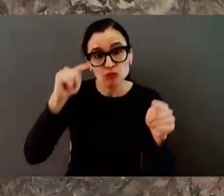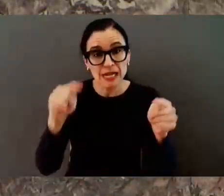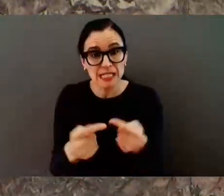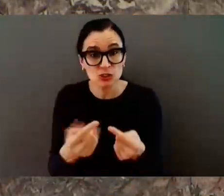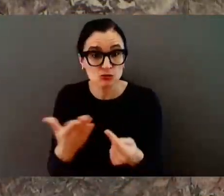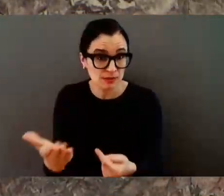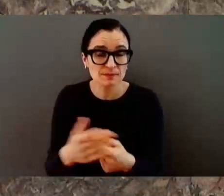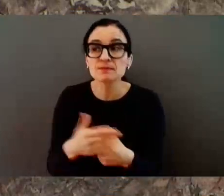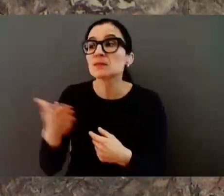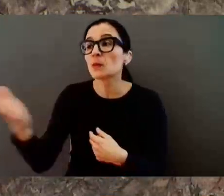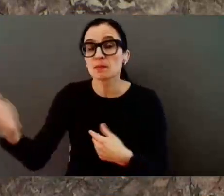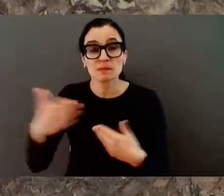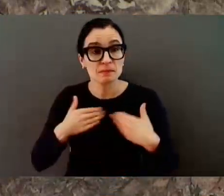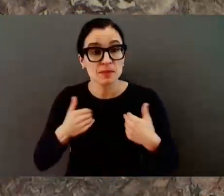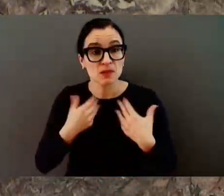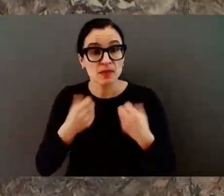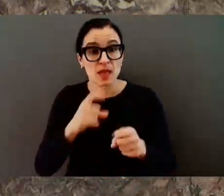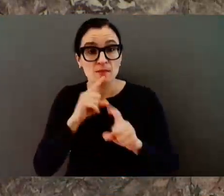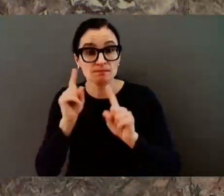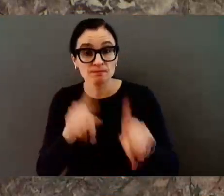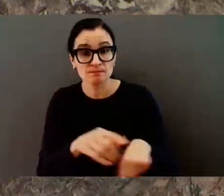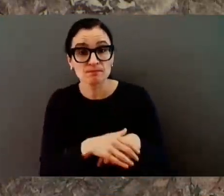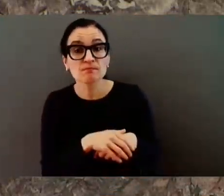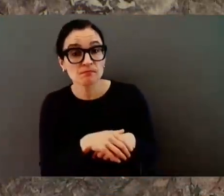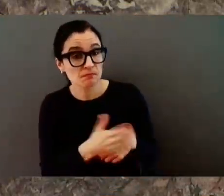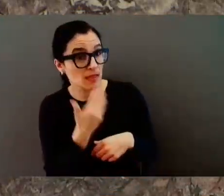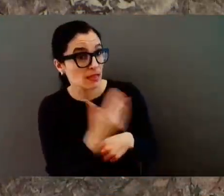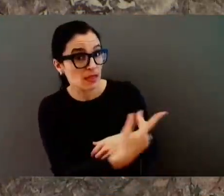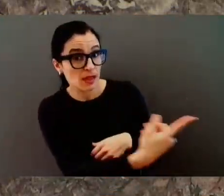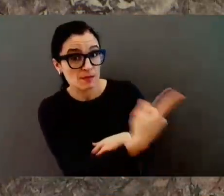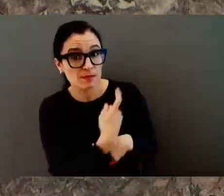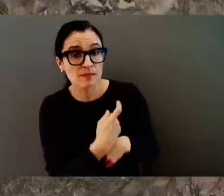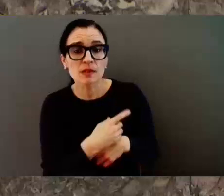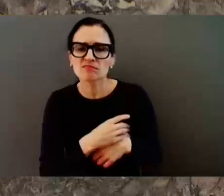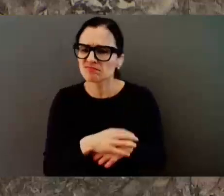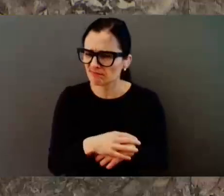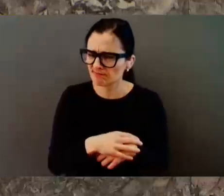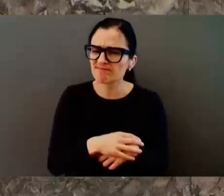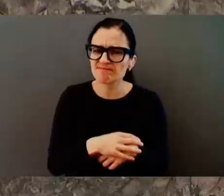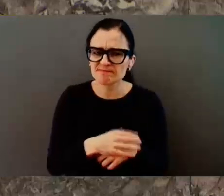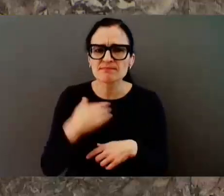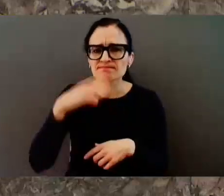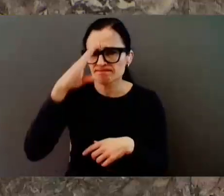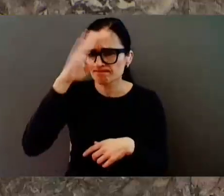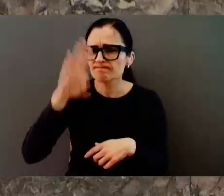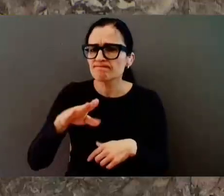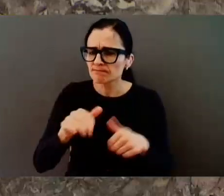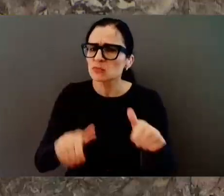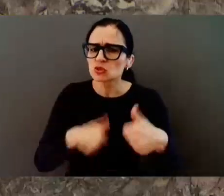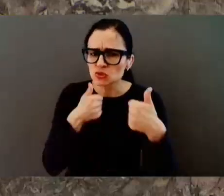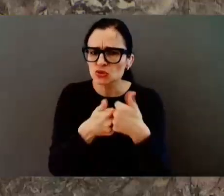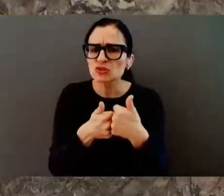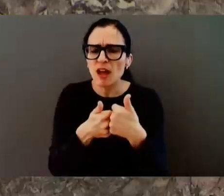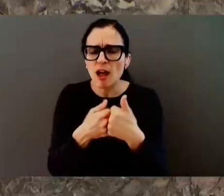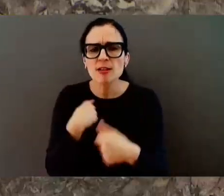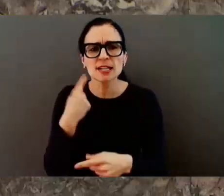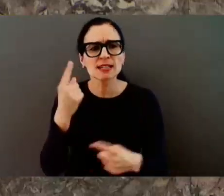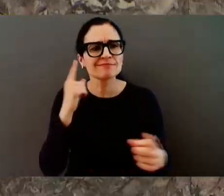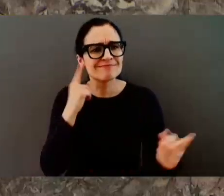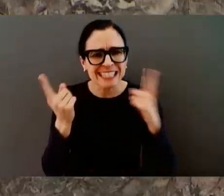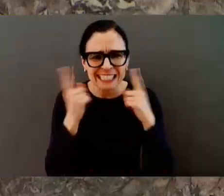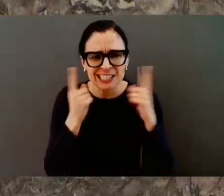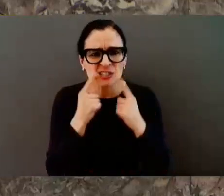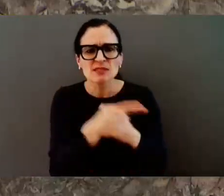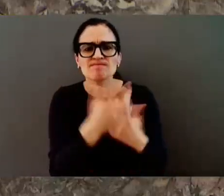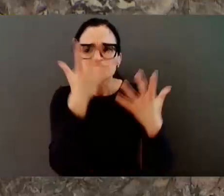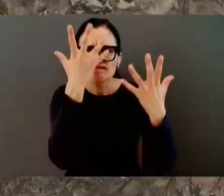of situations like the member has described of this individual, and we all want and need people to get the care that